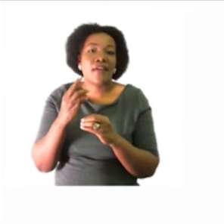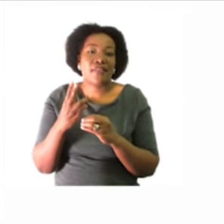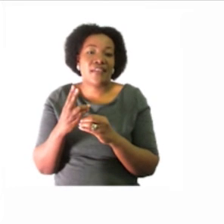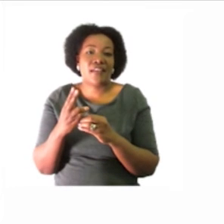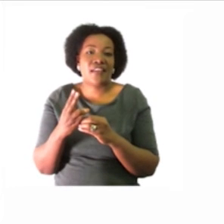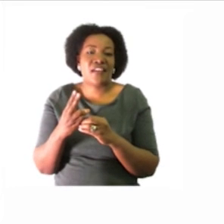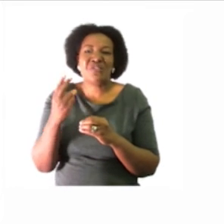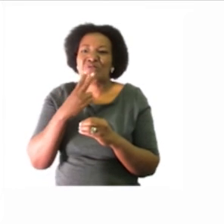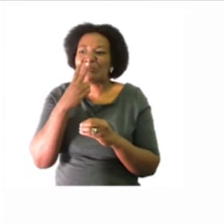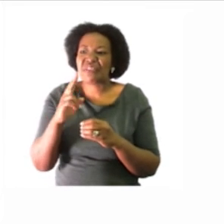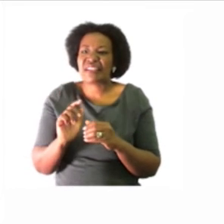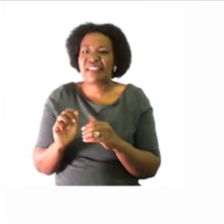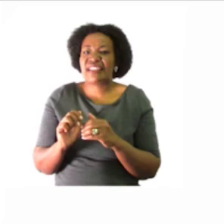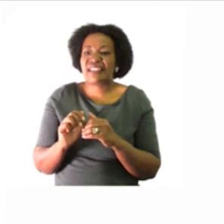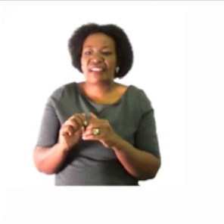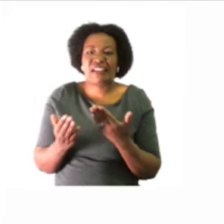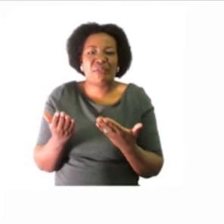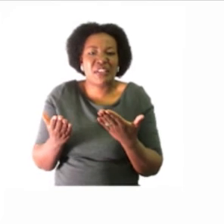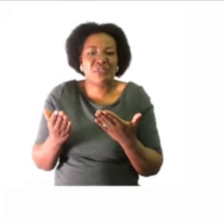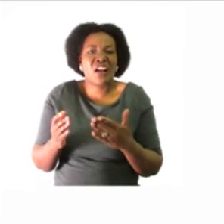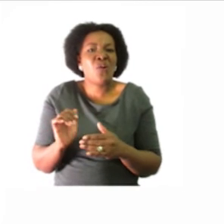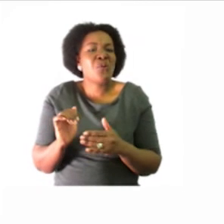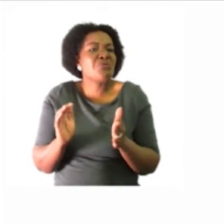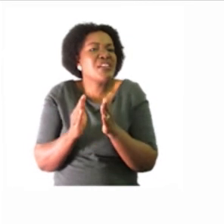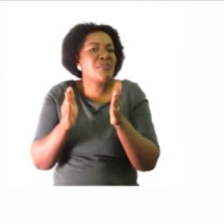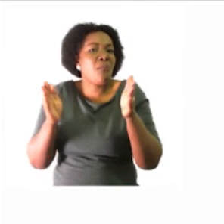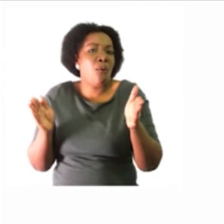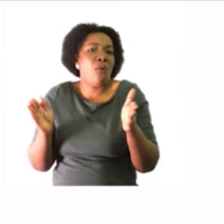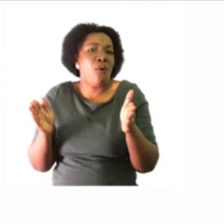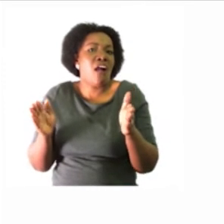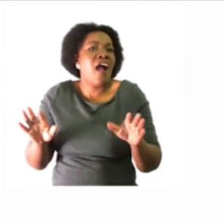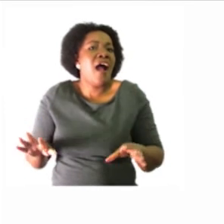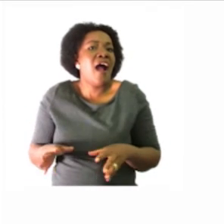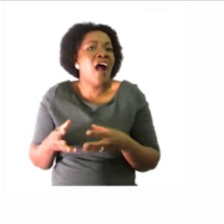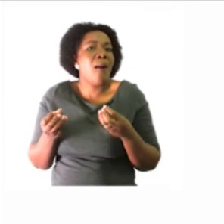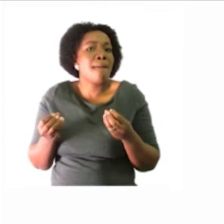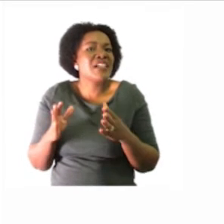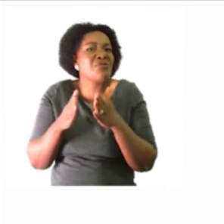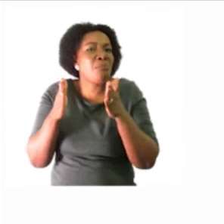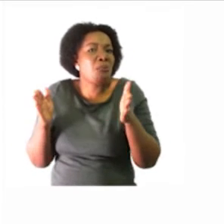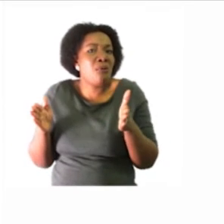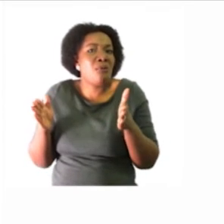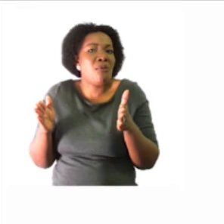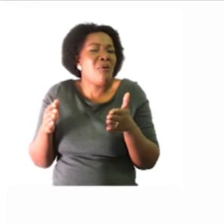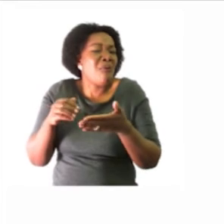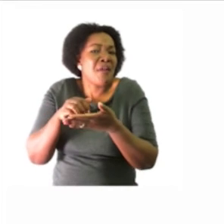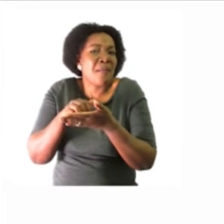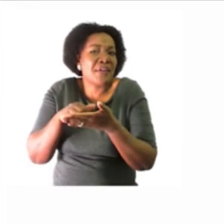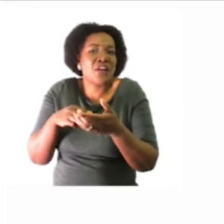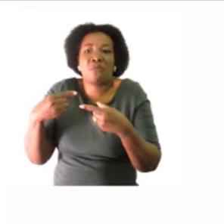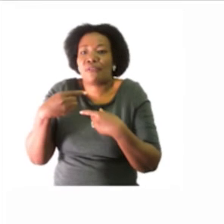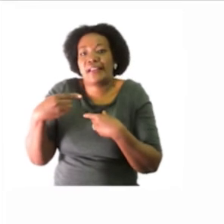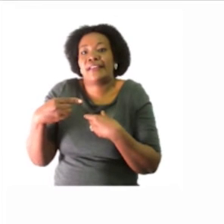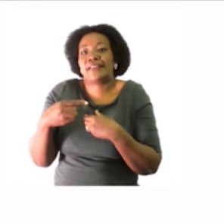to compare. What is more? How much more? Or